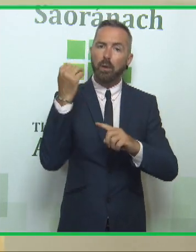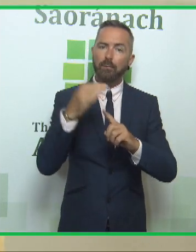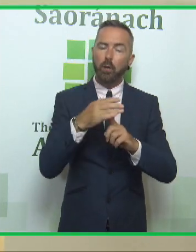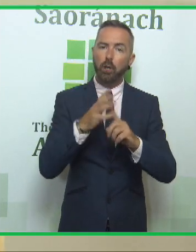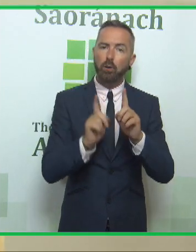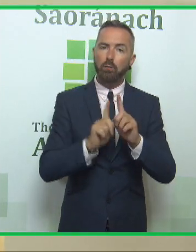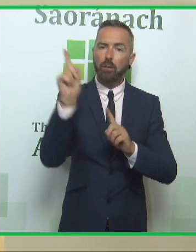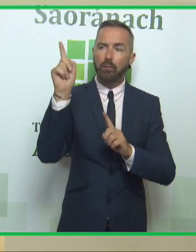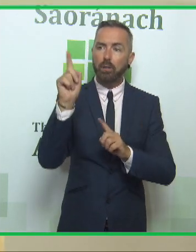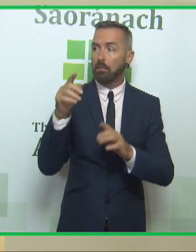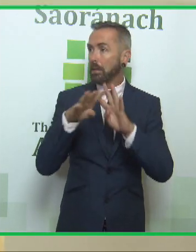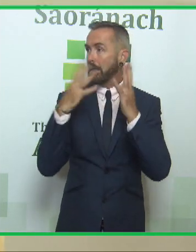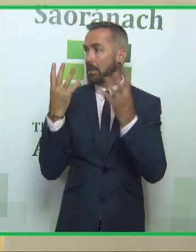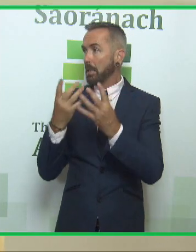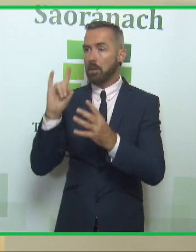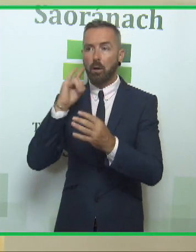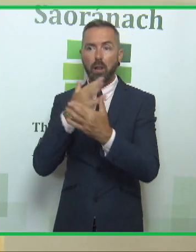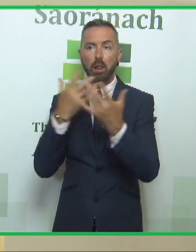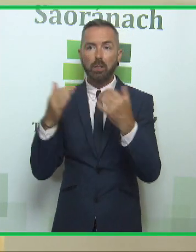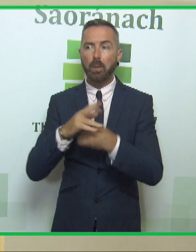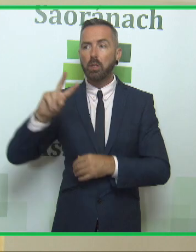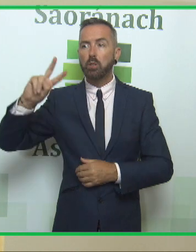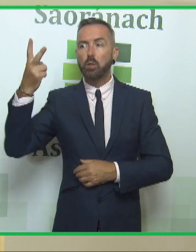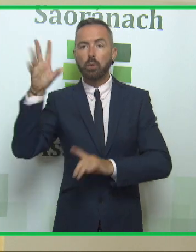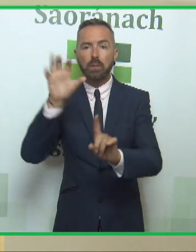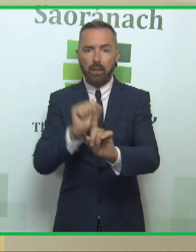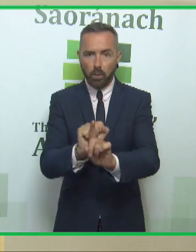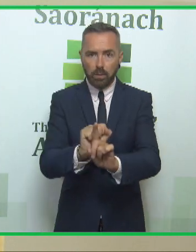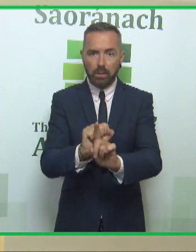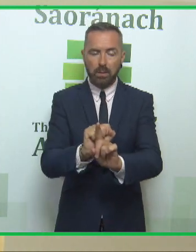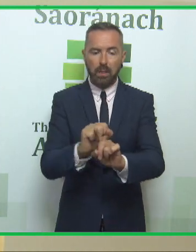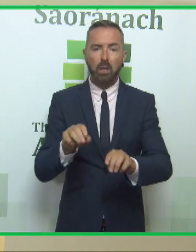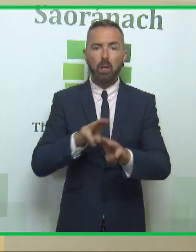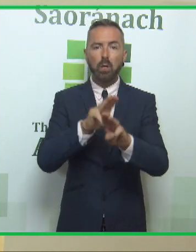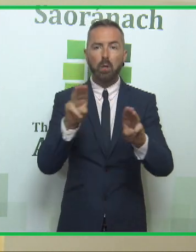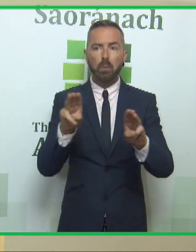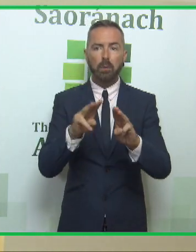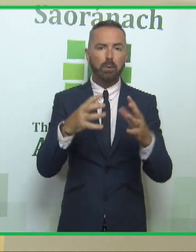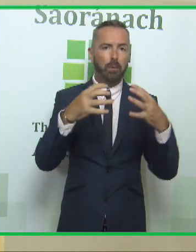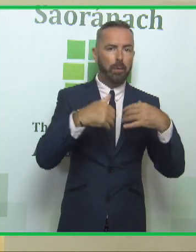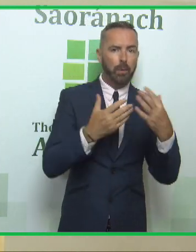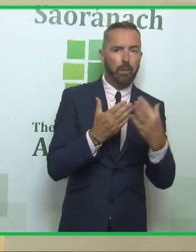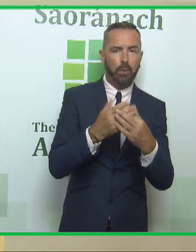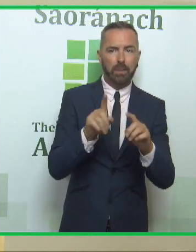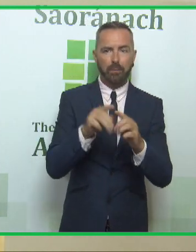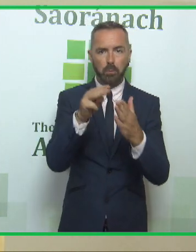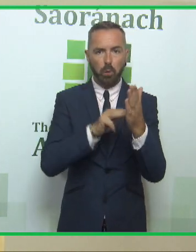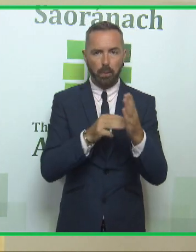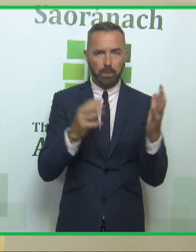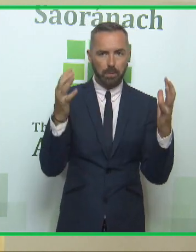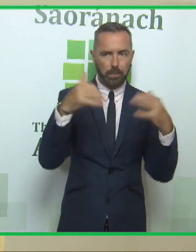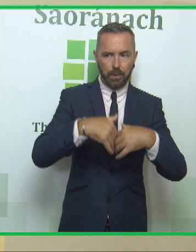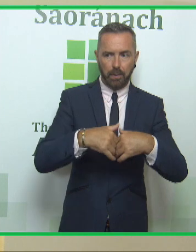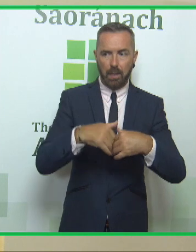lot about the difficulties of dual diagnosis and people falling, between stools, but you have a powerful lived experience of